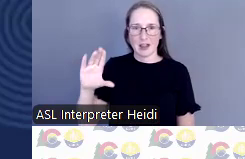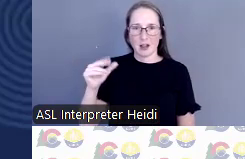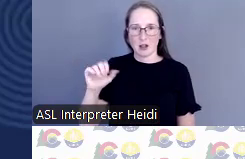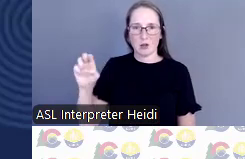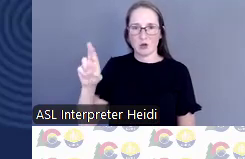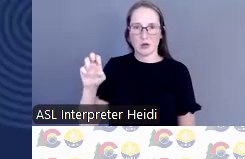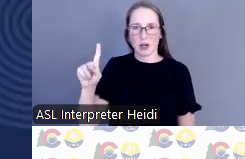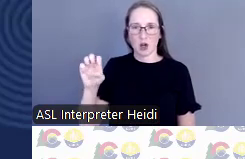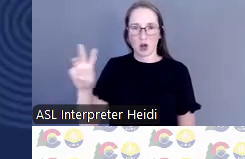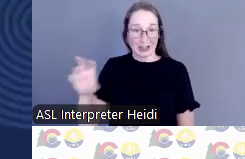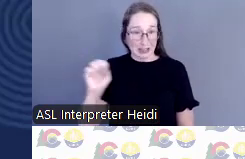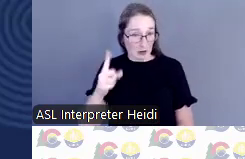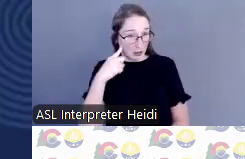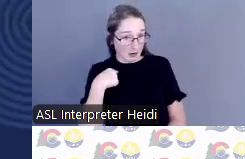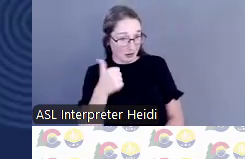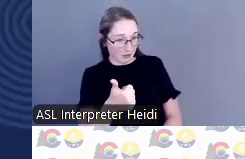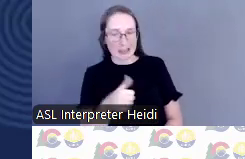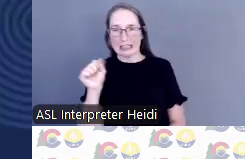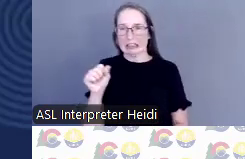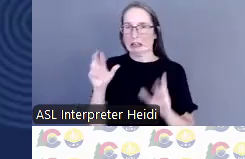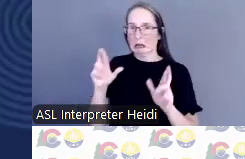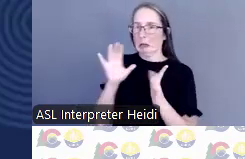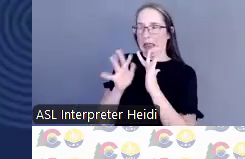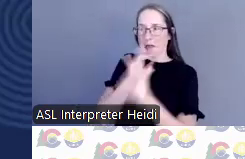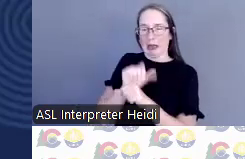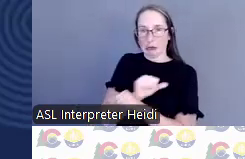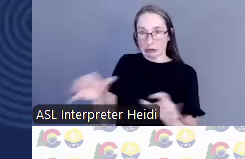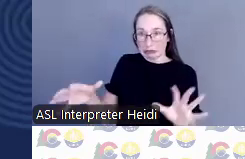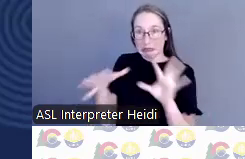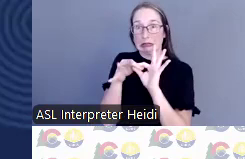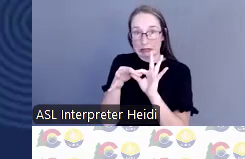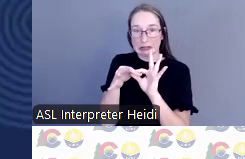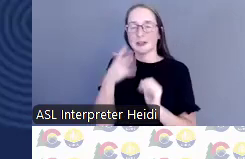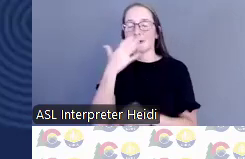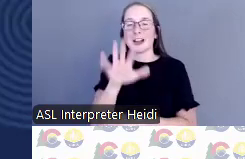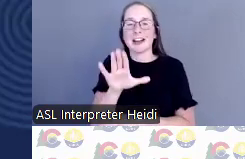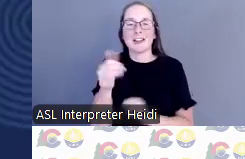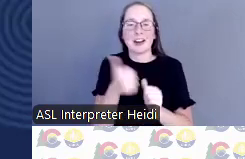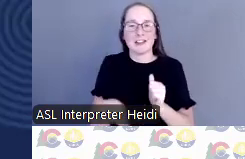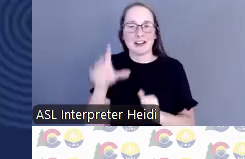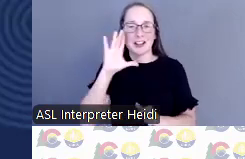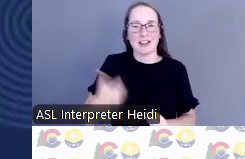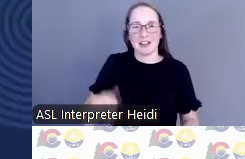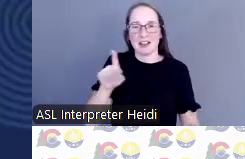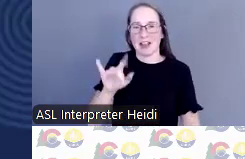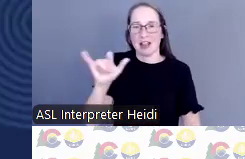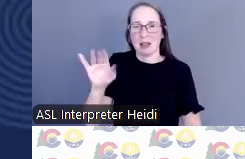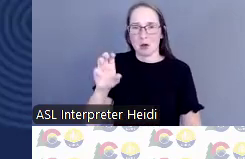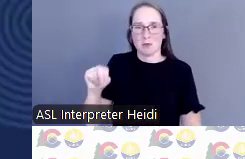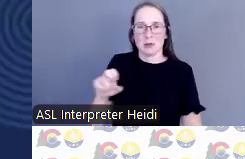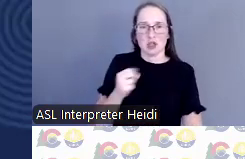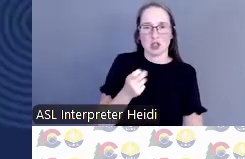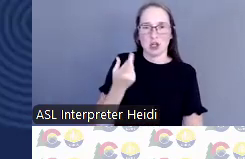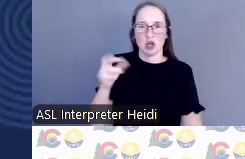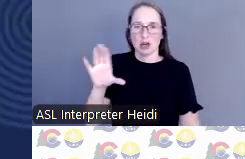me? Yes. All right, let's hope my internet actually stays on this time. Good afternoon, everybody. My name is Kelly Bowman. I use she, her pronouns,